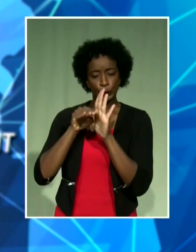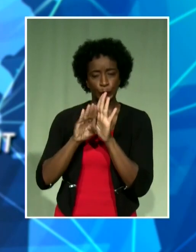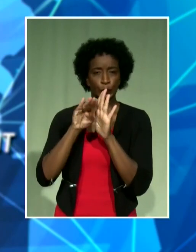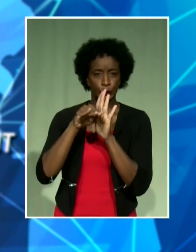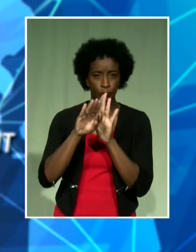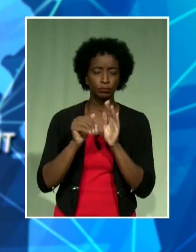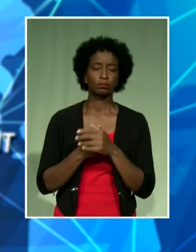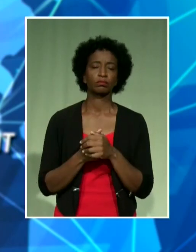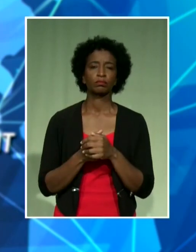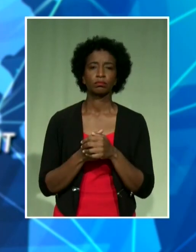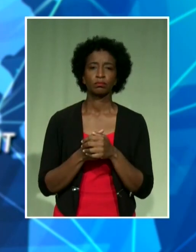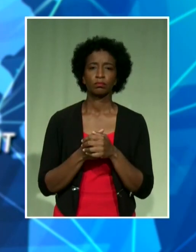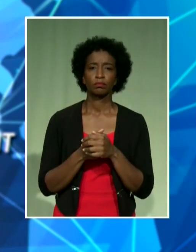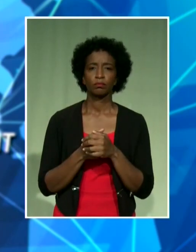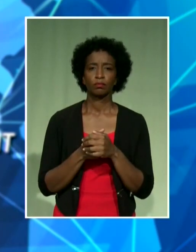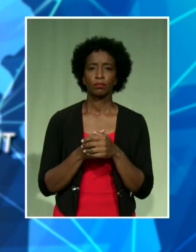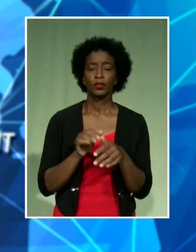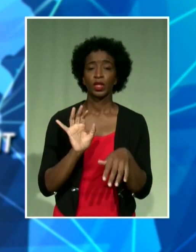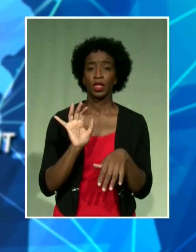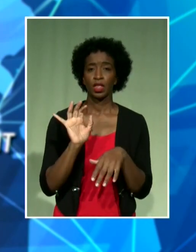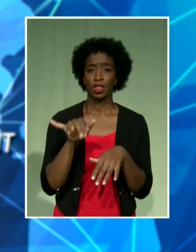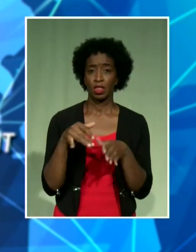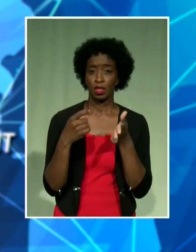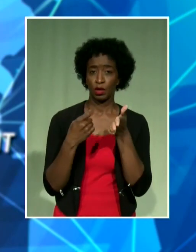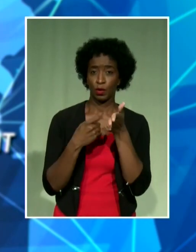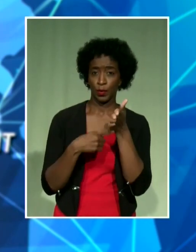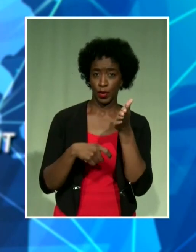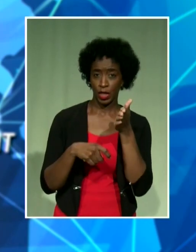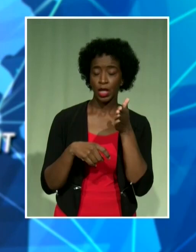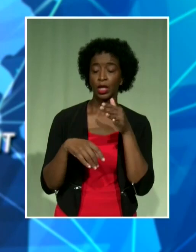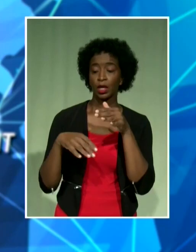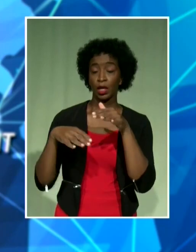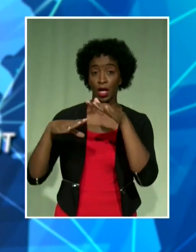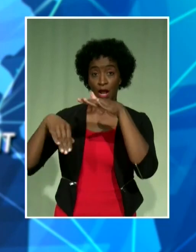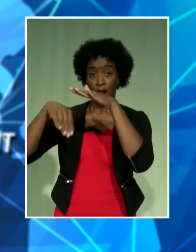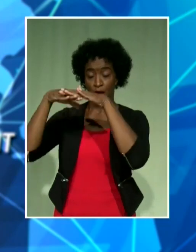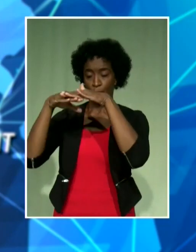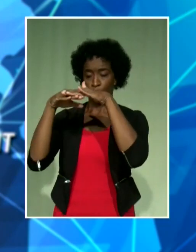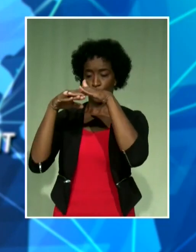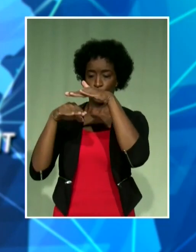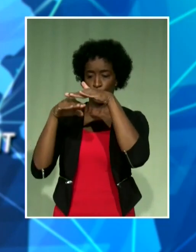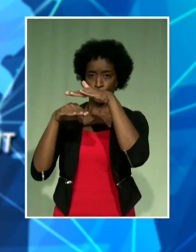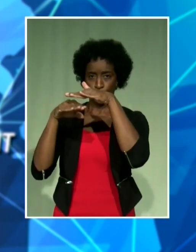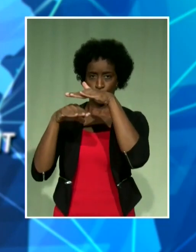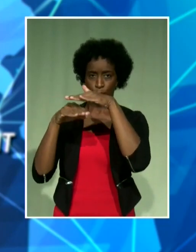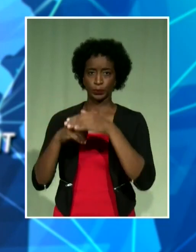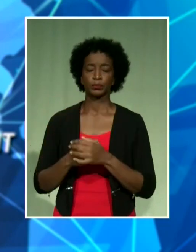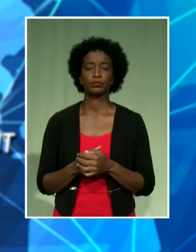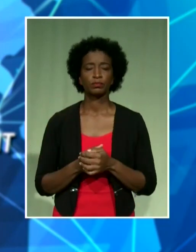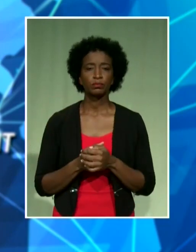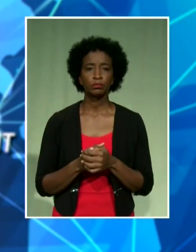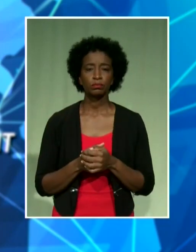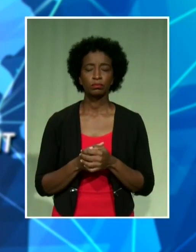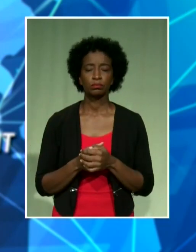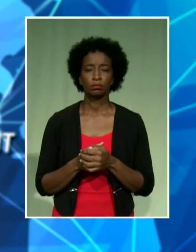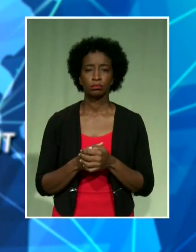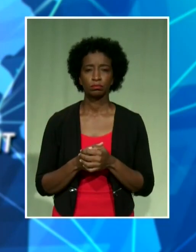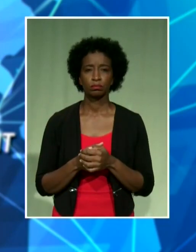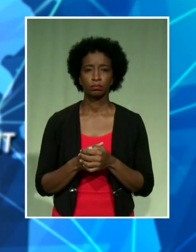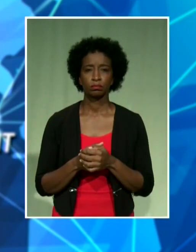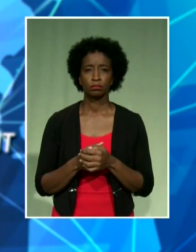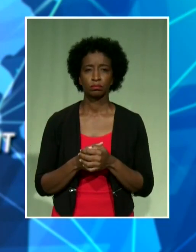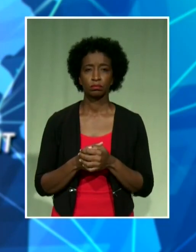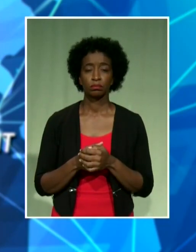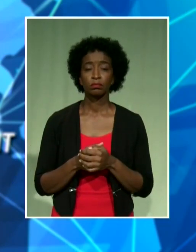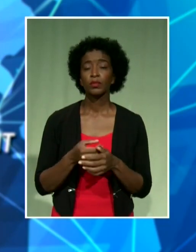calculated, the retail prices fell below the cap of the gasoline and diesel. The start of the new school term